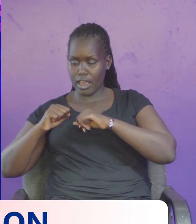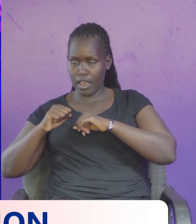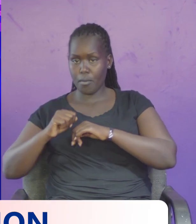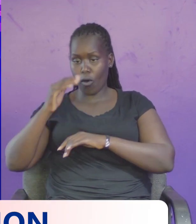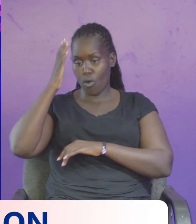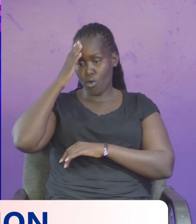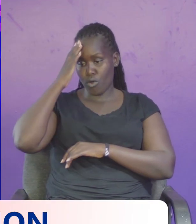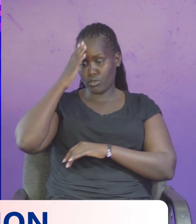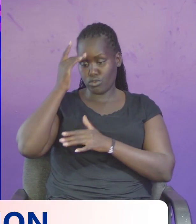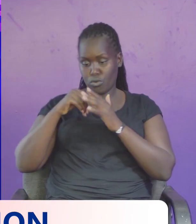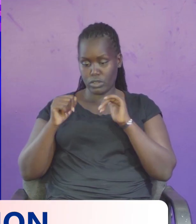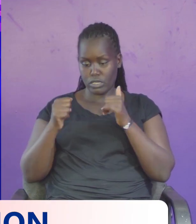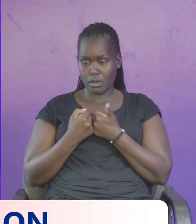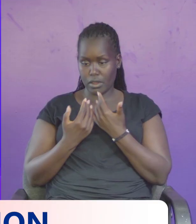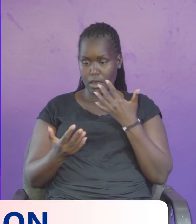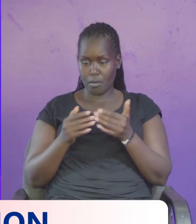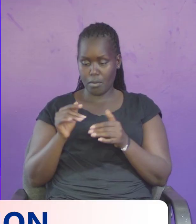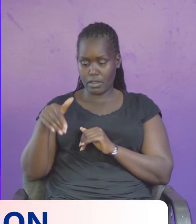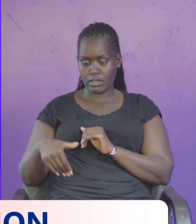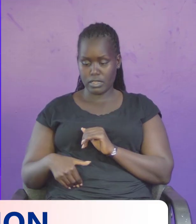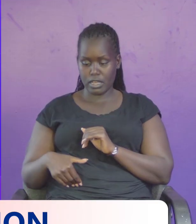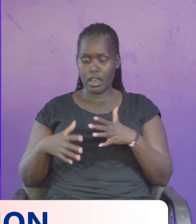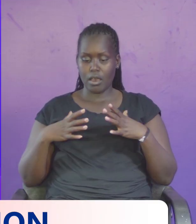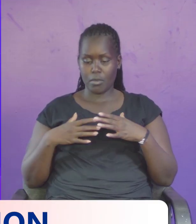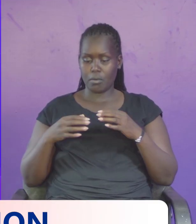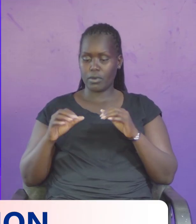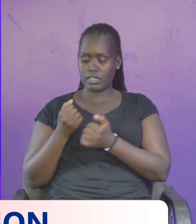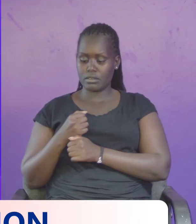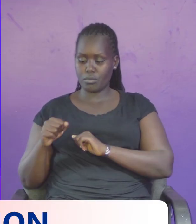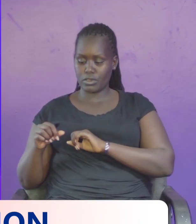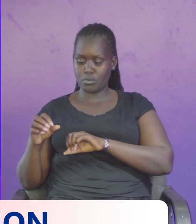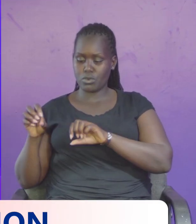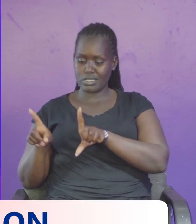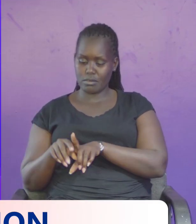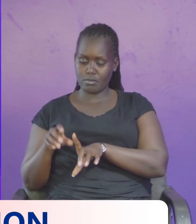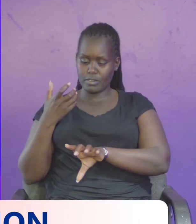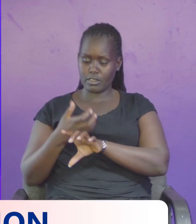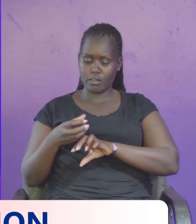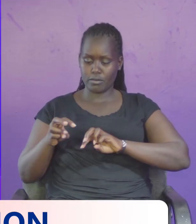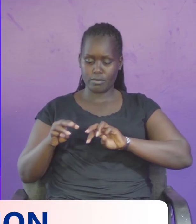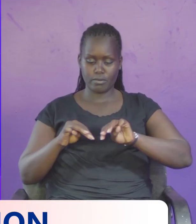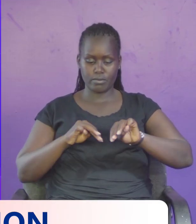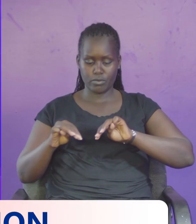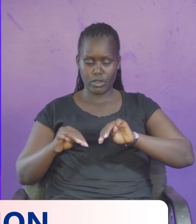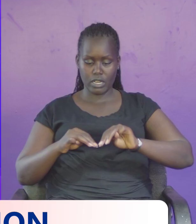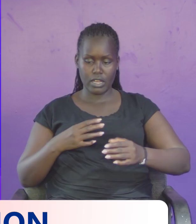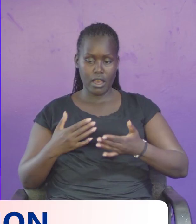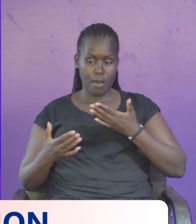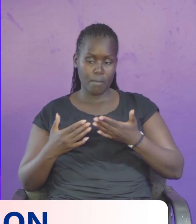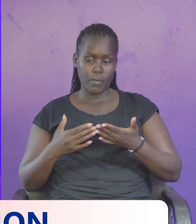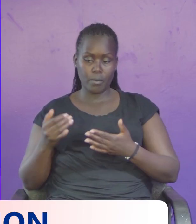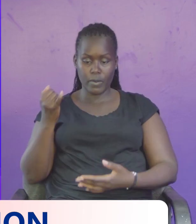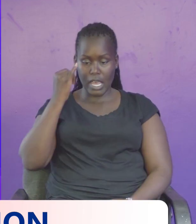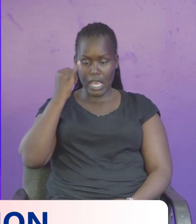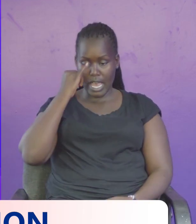happening. Probably these young people are unmanageable, Maureen. How Not- best no, no, could no, you no, no. manage young people? Probably